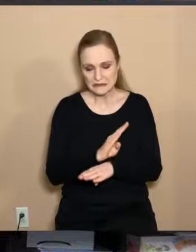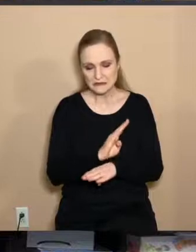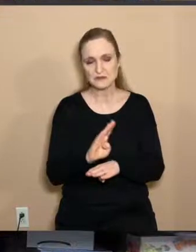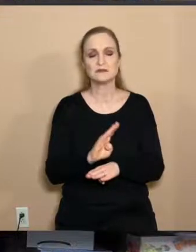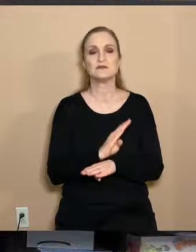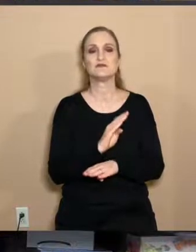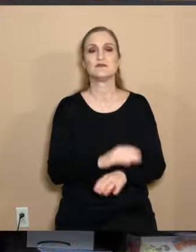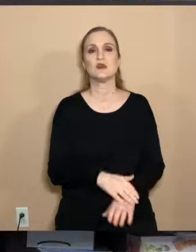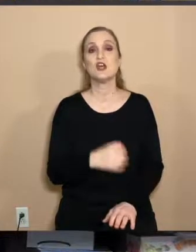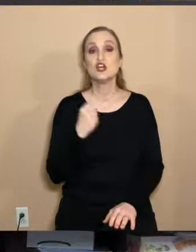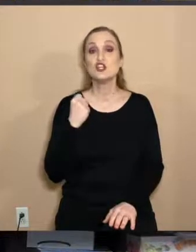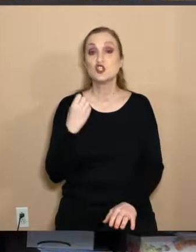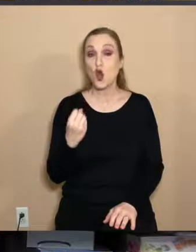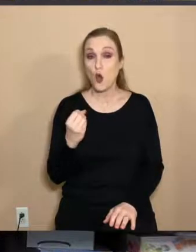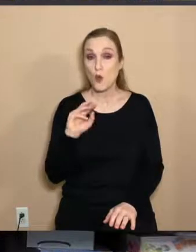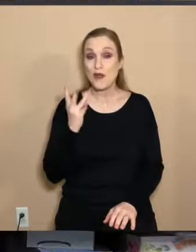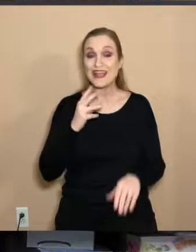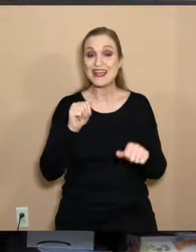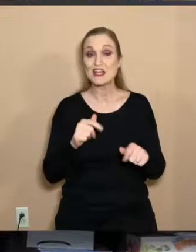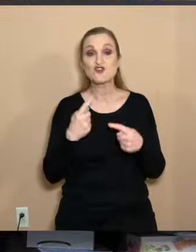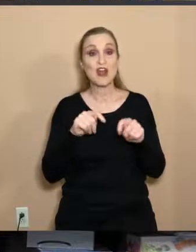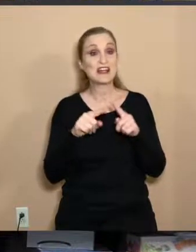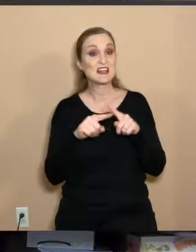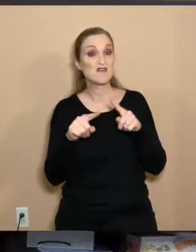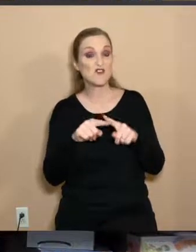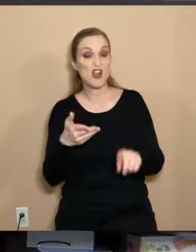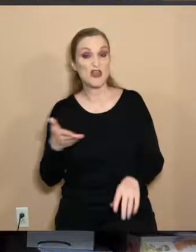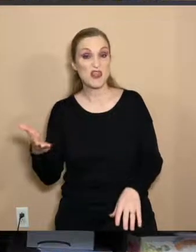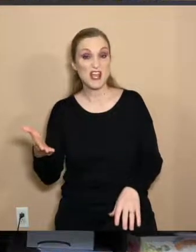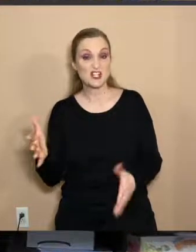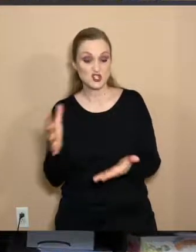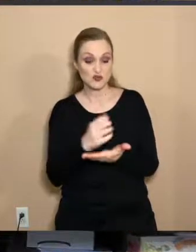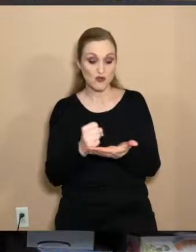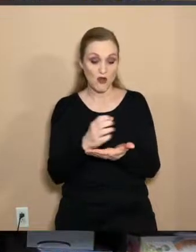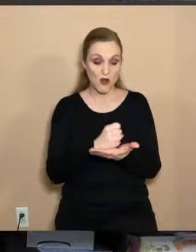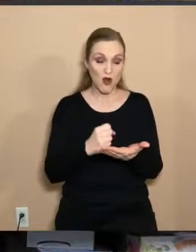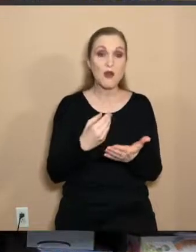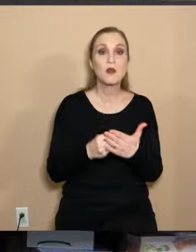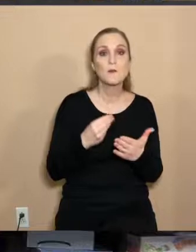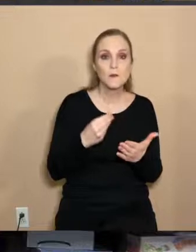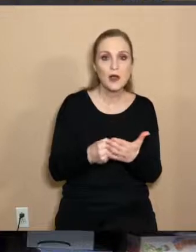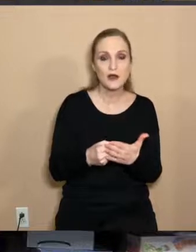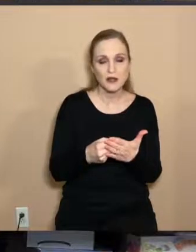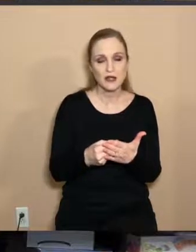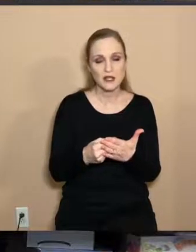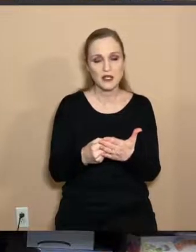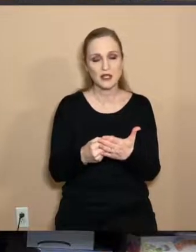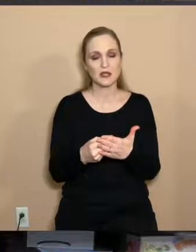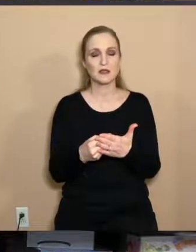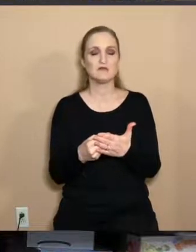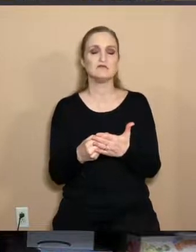work so that, we can try different things to be able to earn an income, to be able to